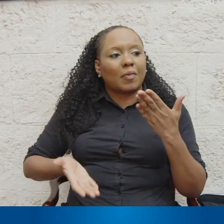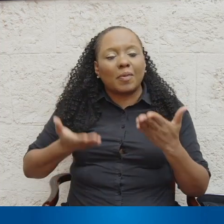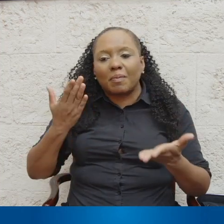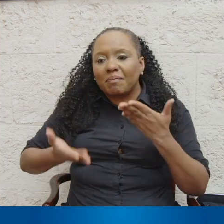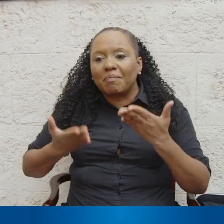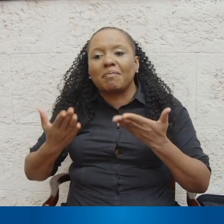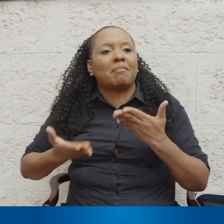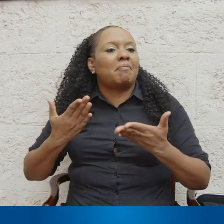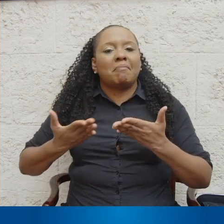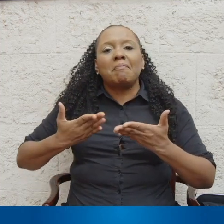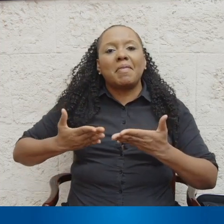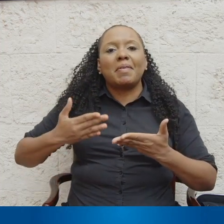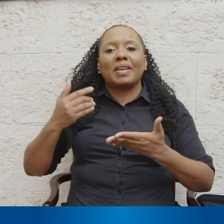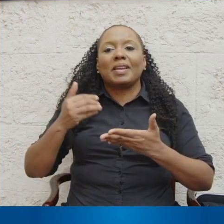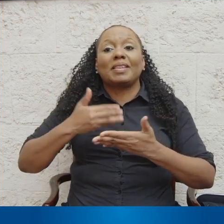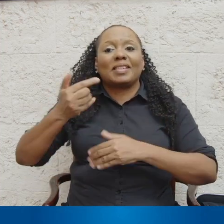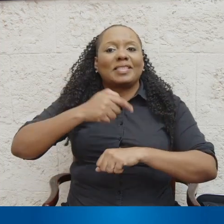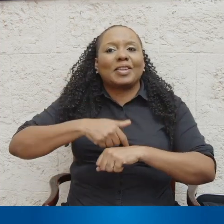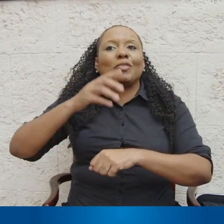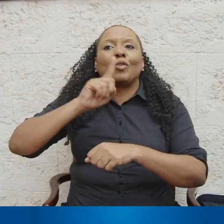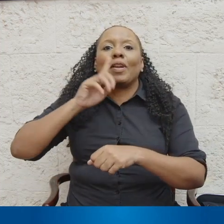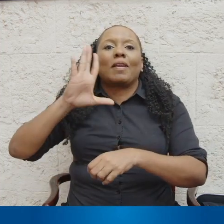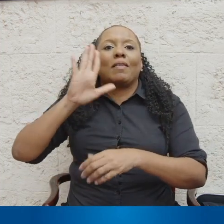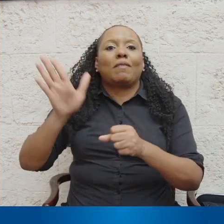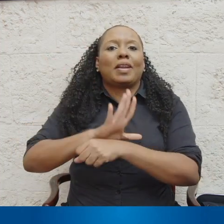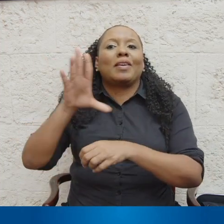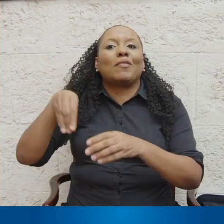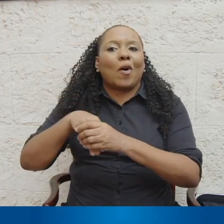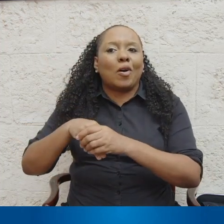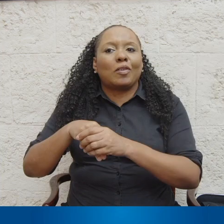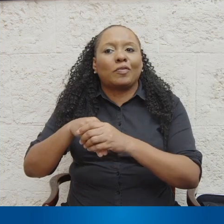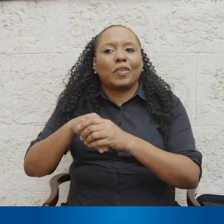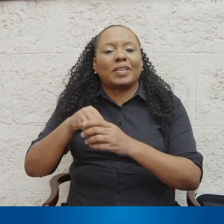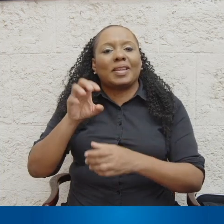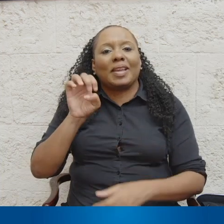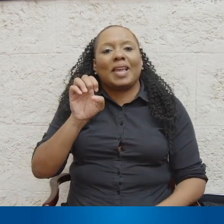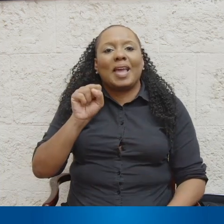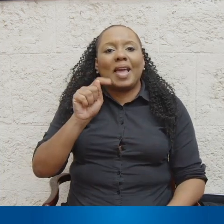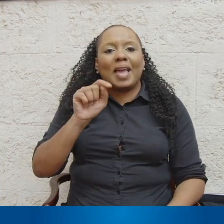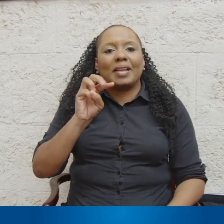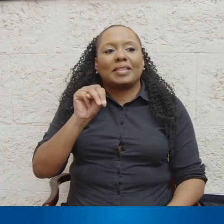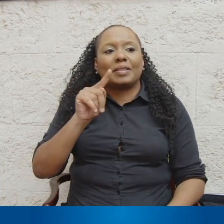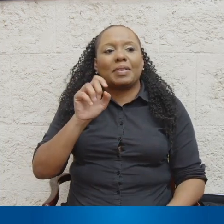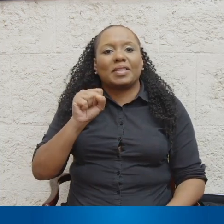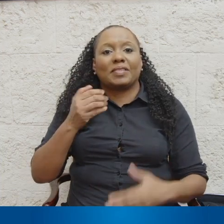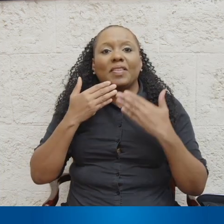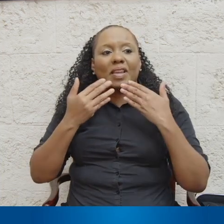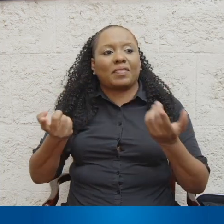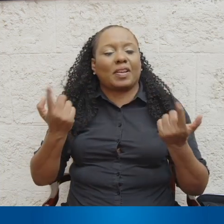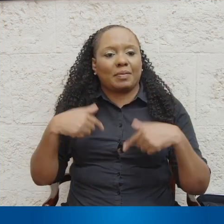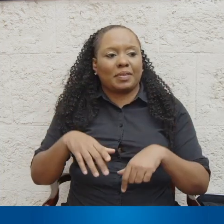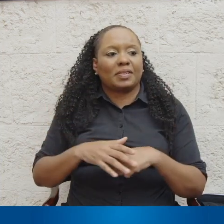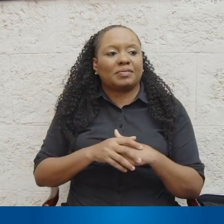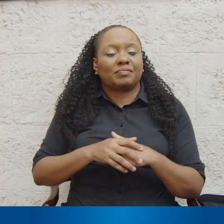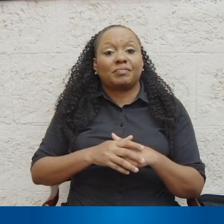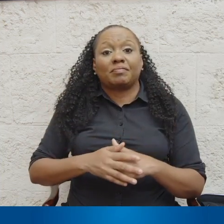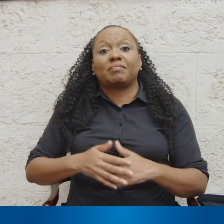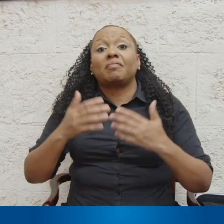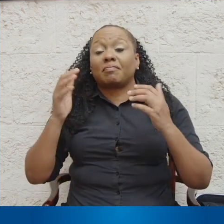I thank you for your accommodation with this, and I hope that you got what you wanted out of it. Thank you very much,